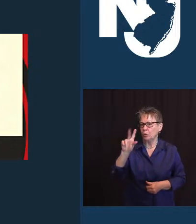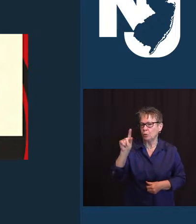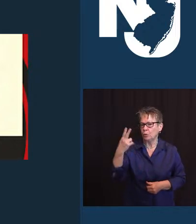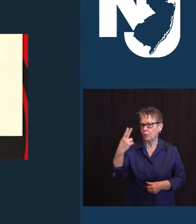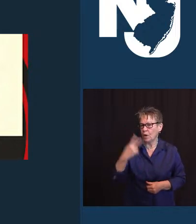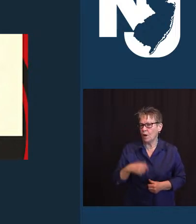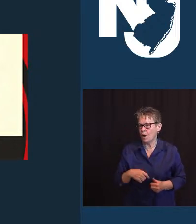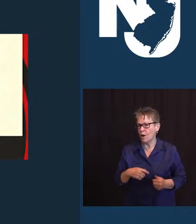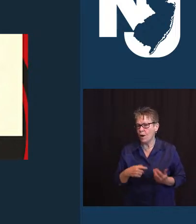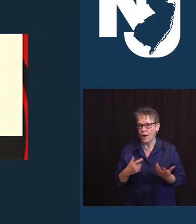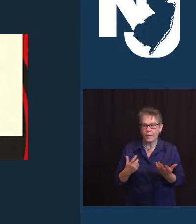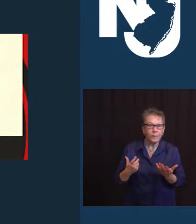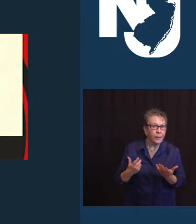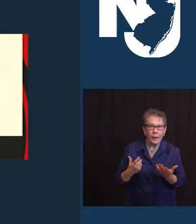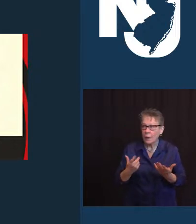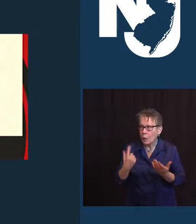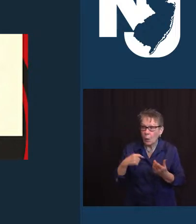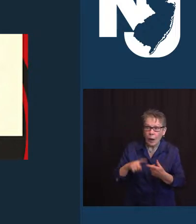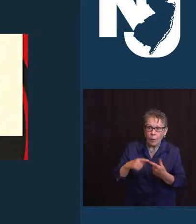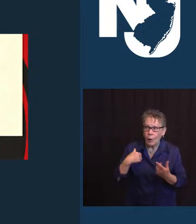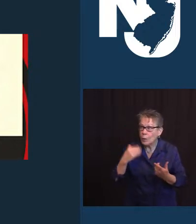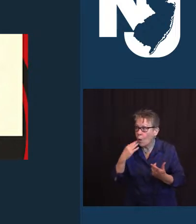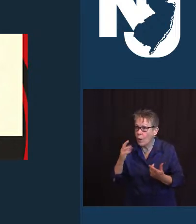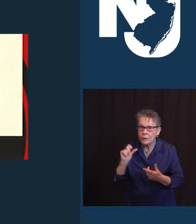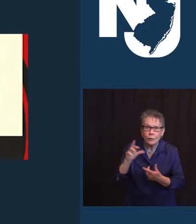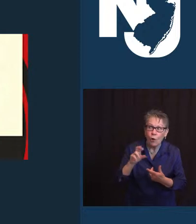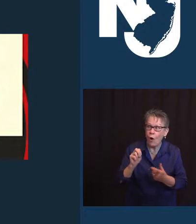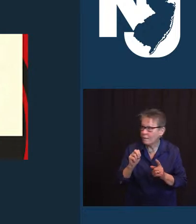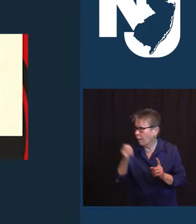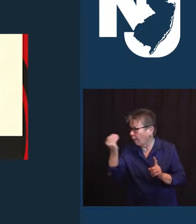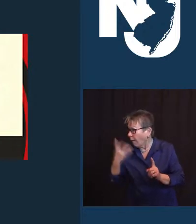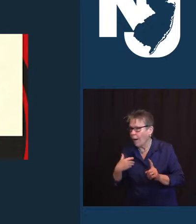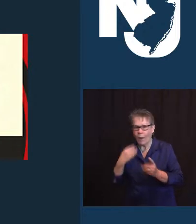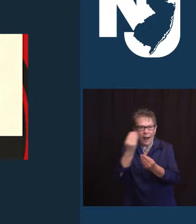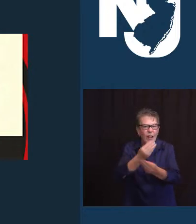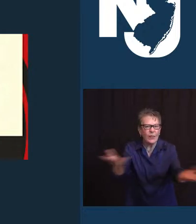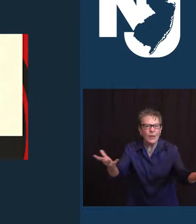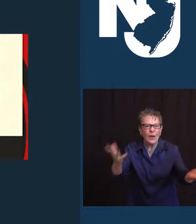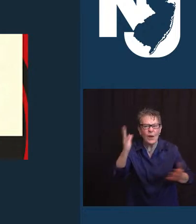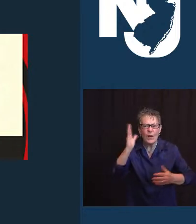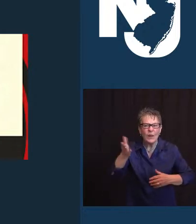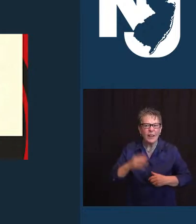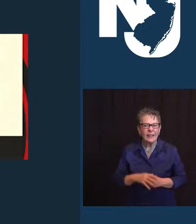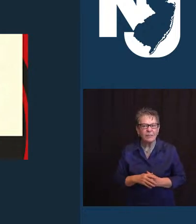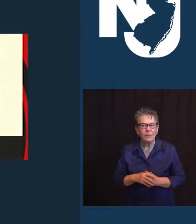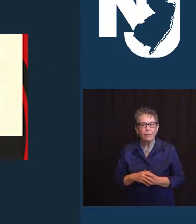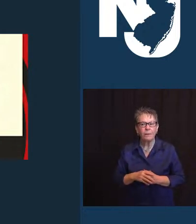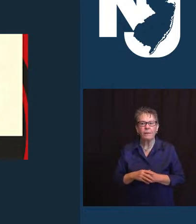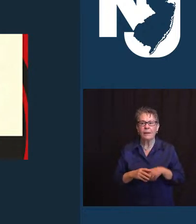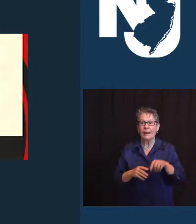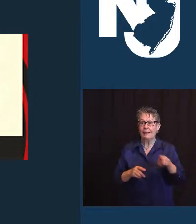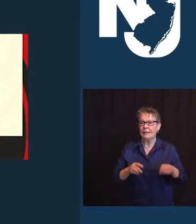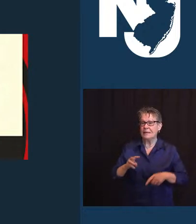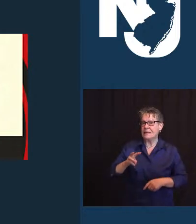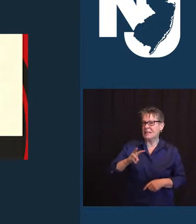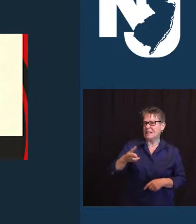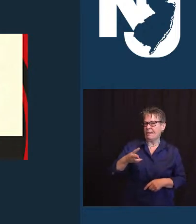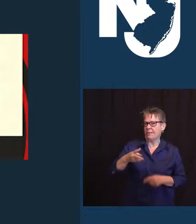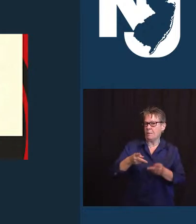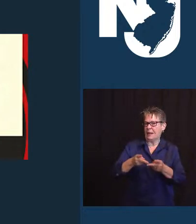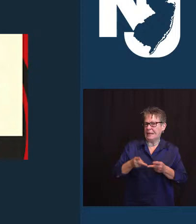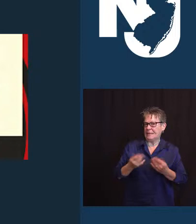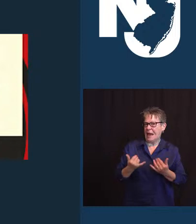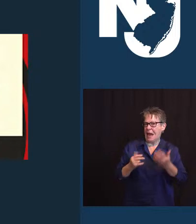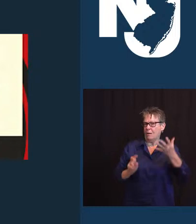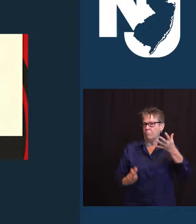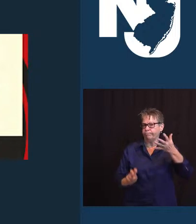soon as we can. They've had another extraordinary season. They are seeded 6th and richly deserving of that. Among, if not the